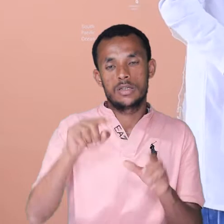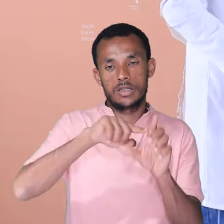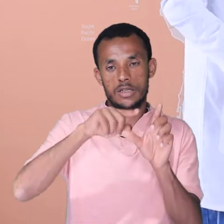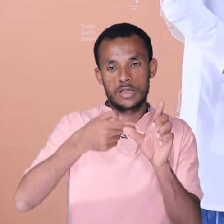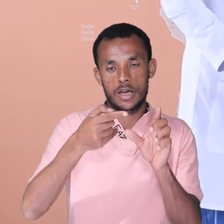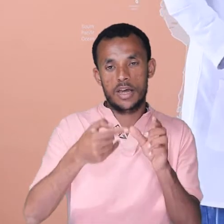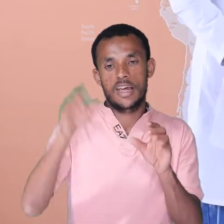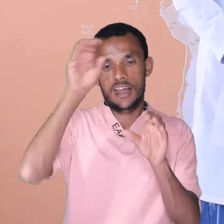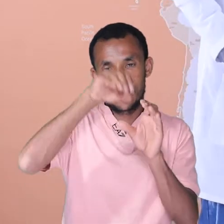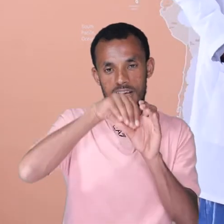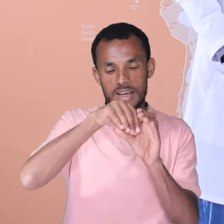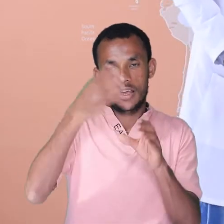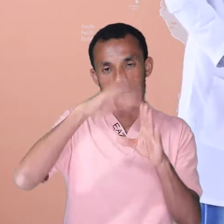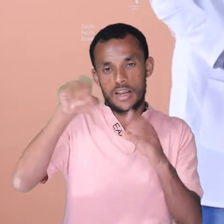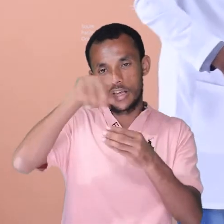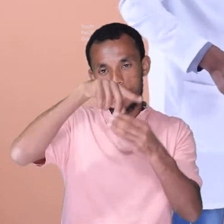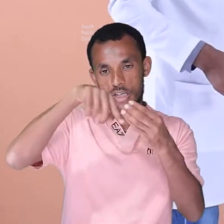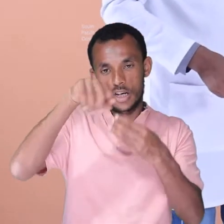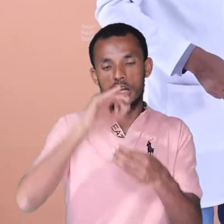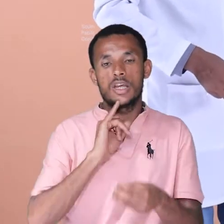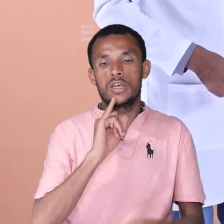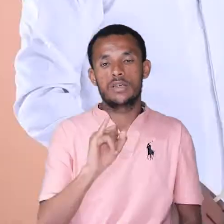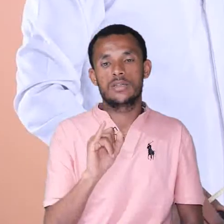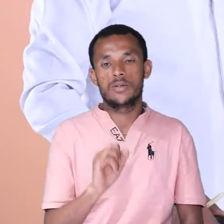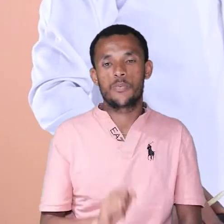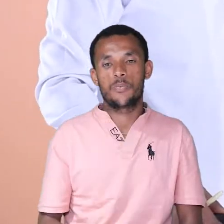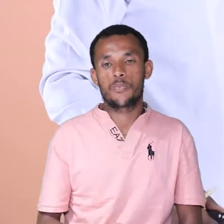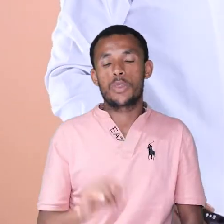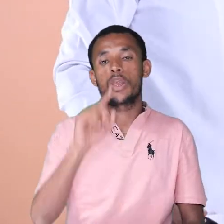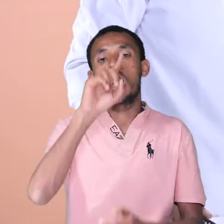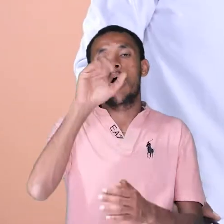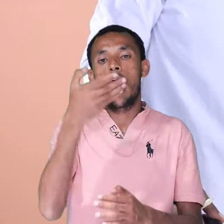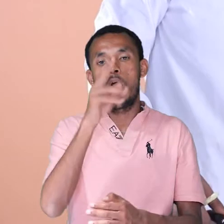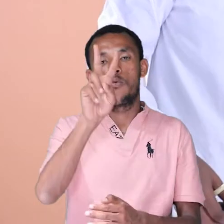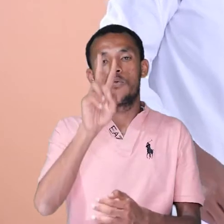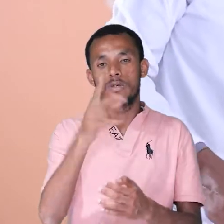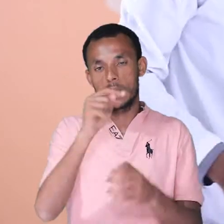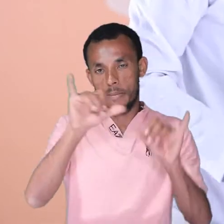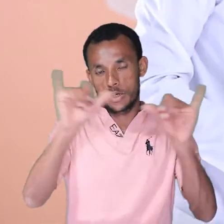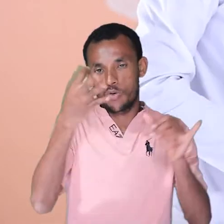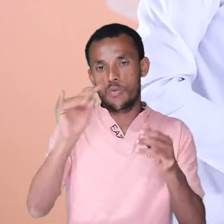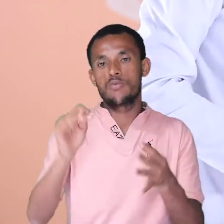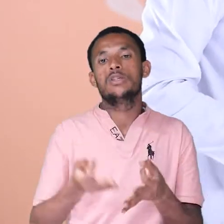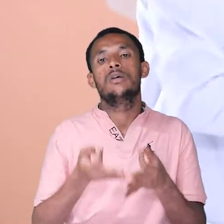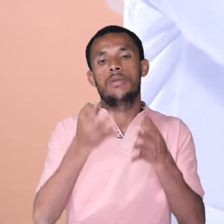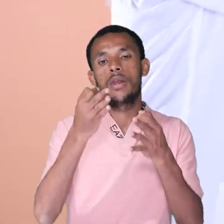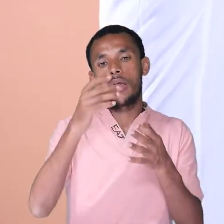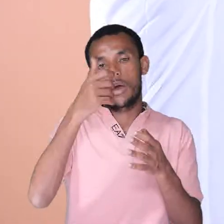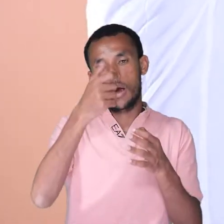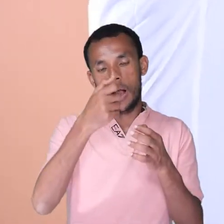angle inscribed in a circle is half of the measure of the subtending arc